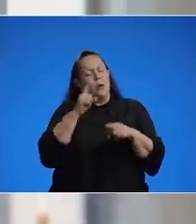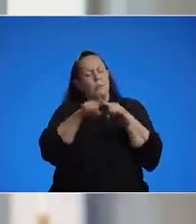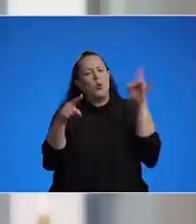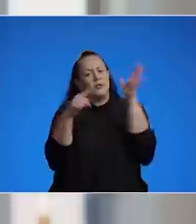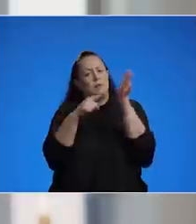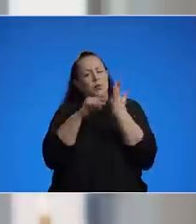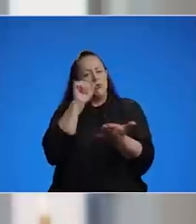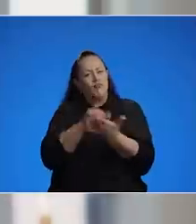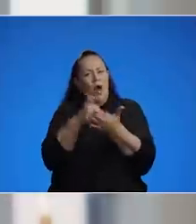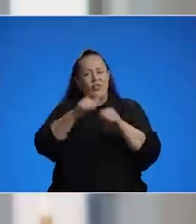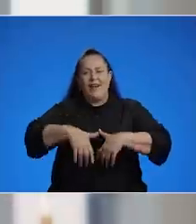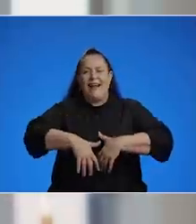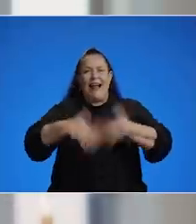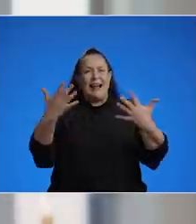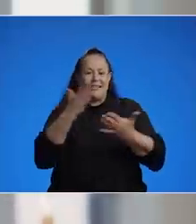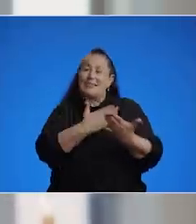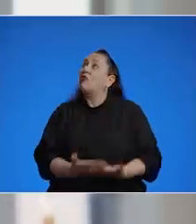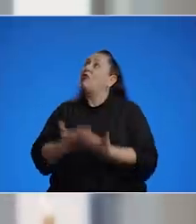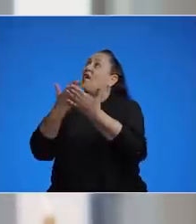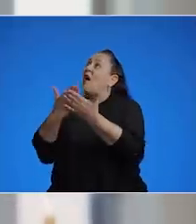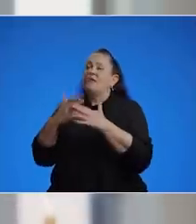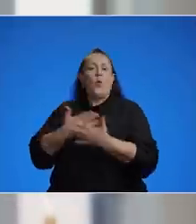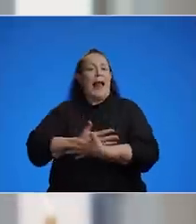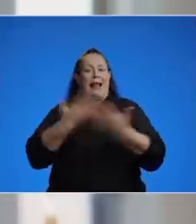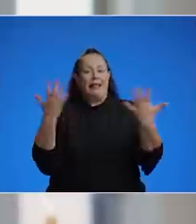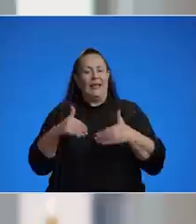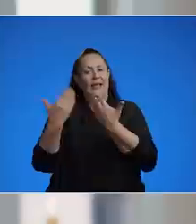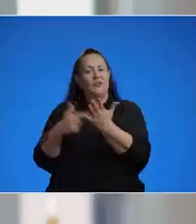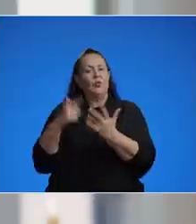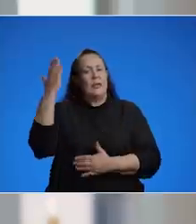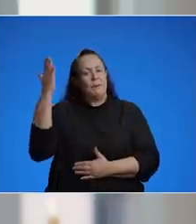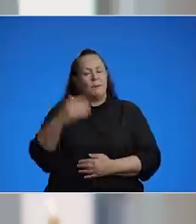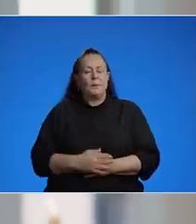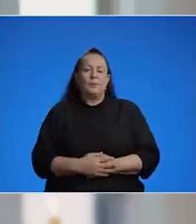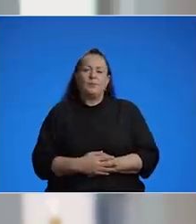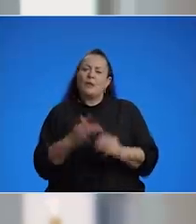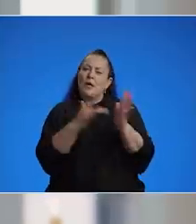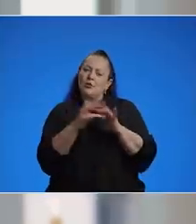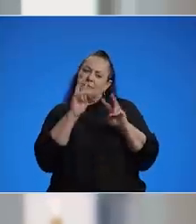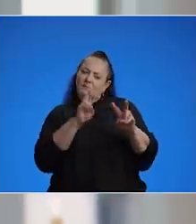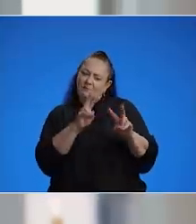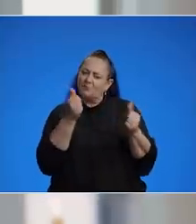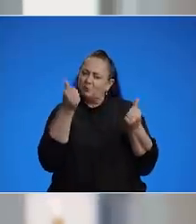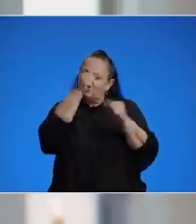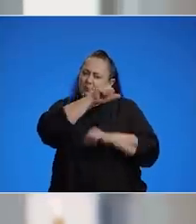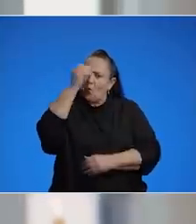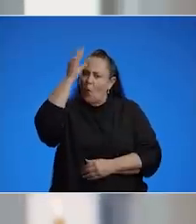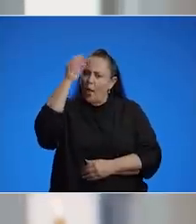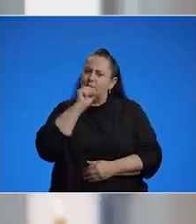important than any holocaust or sacrifice. Jesus, seeing how wisely he had spoken, said,